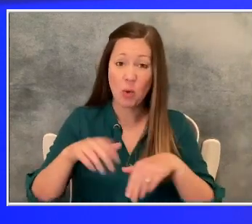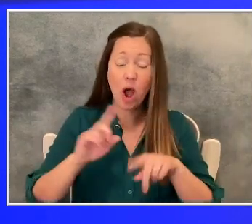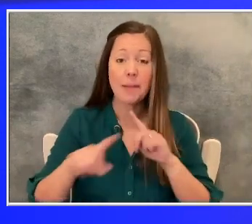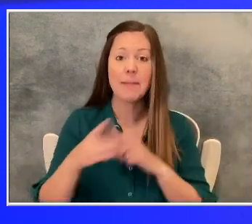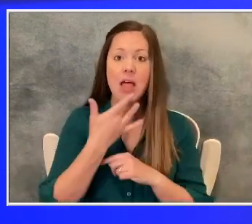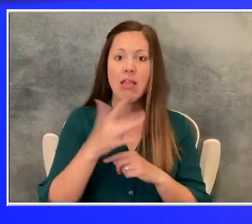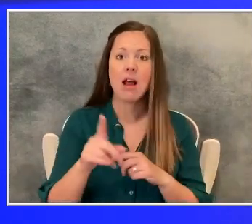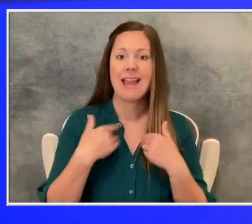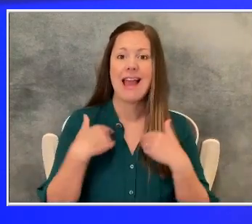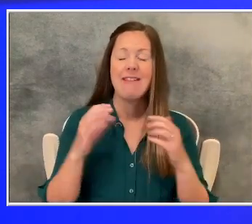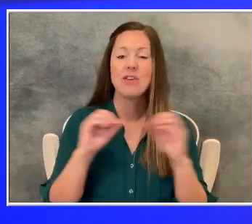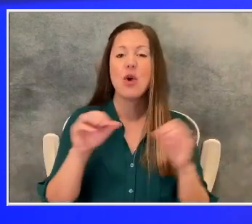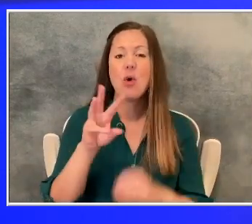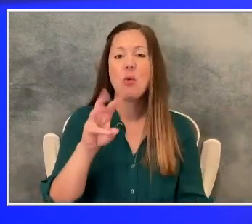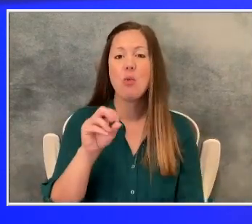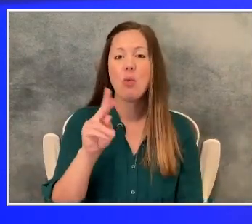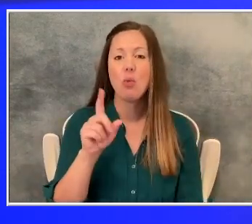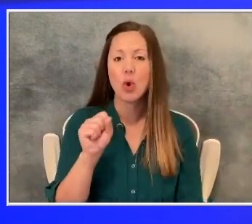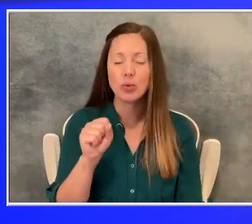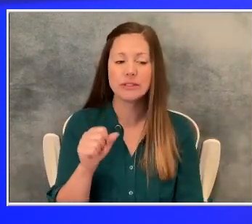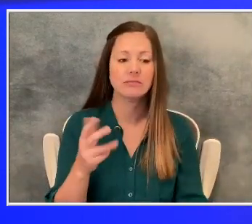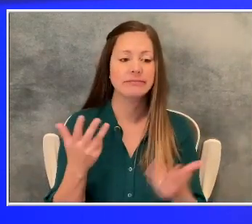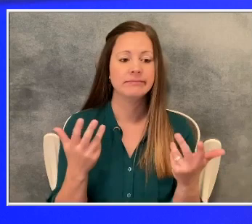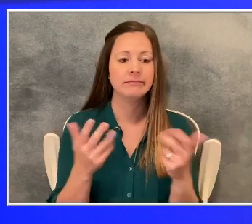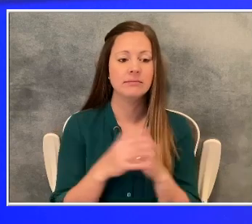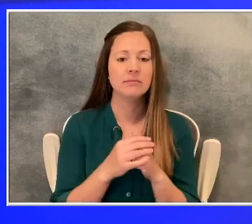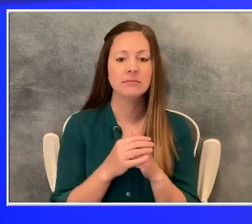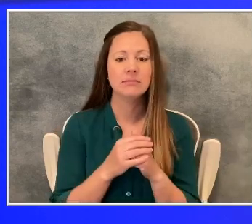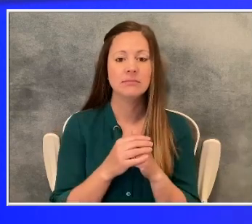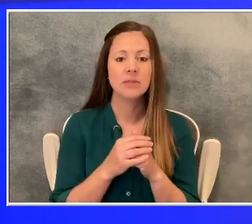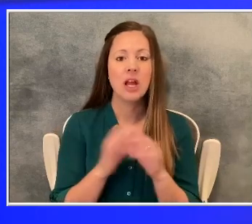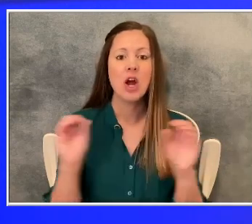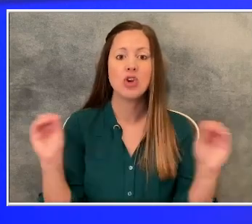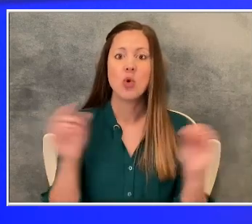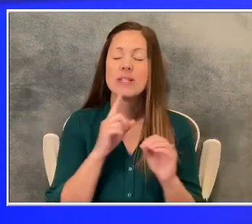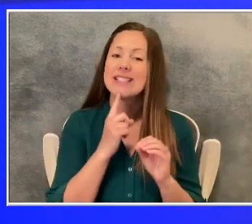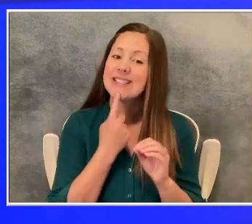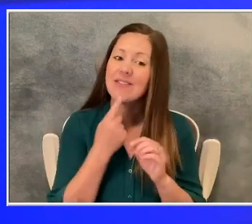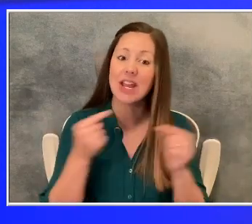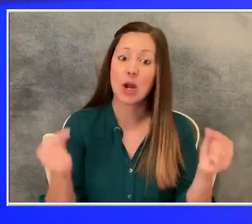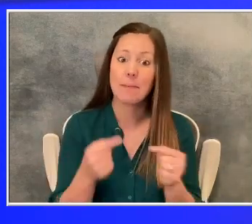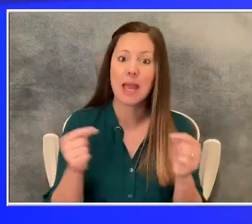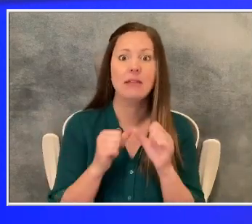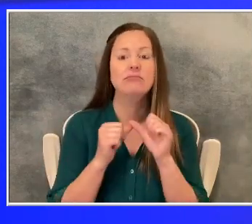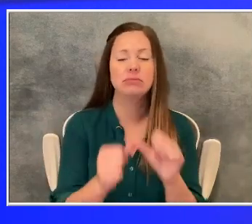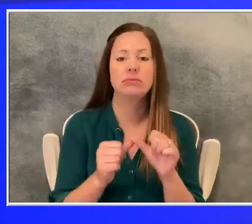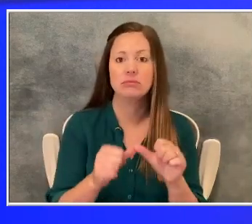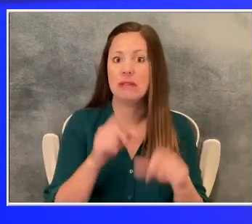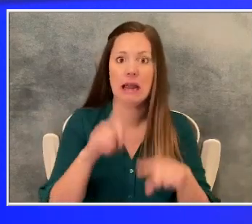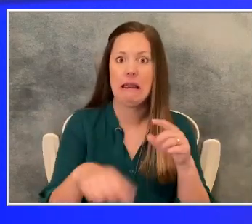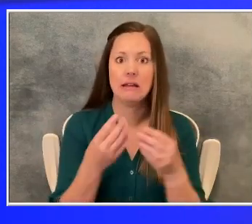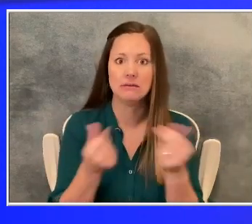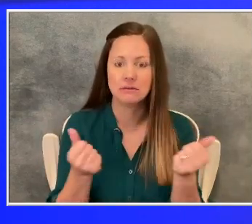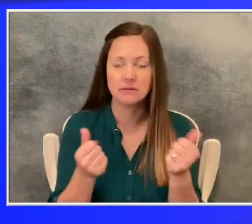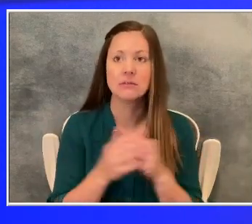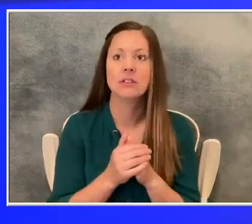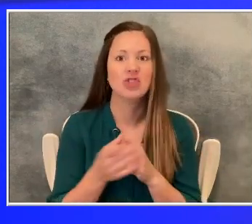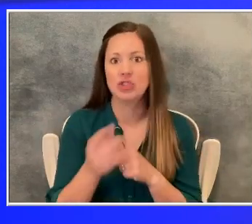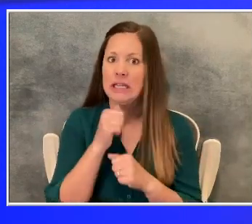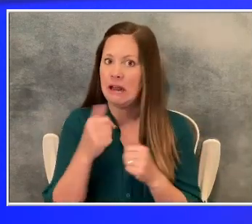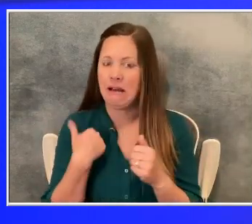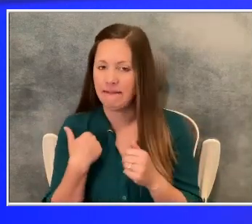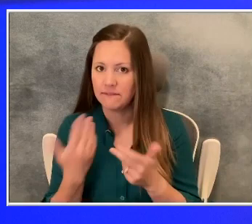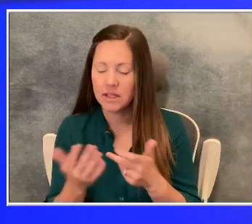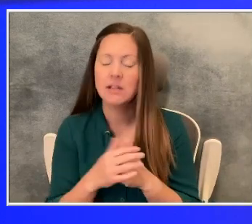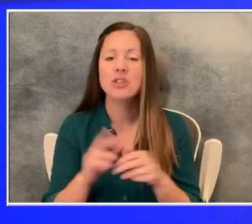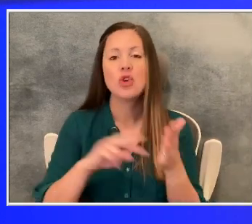wounds currently on her feet and did not have what I call ischemic rest pain or severe pain that doesn't go away. And so we had the opportunity for